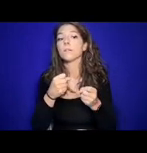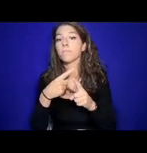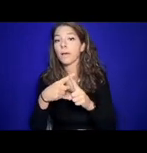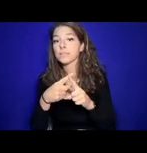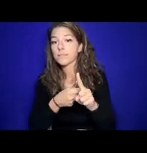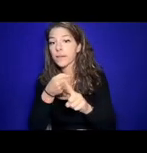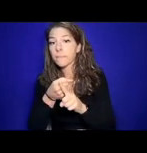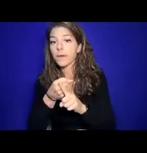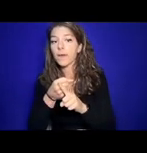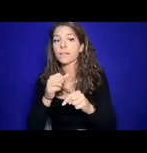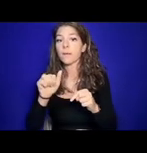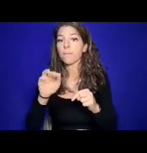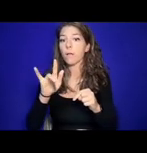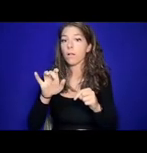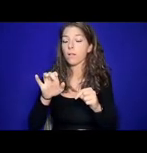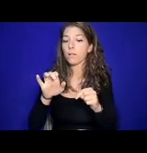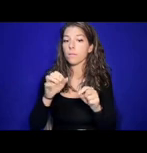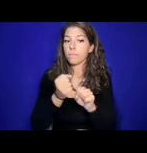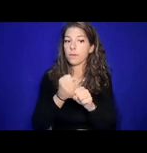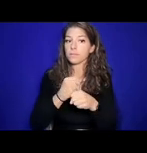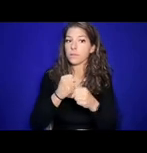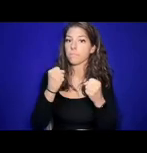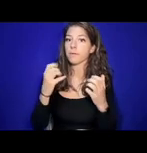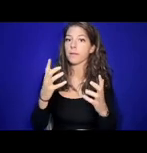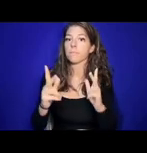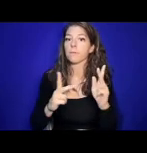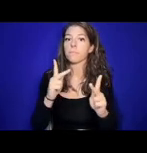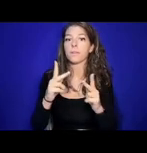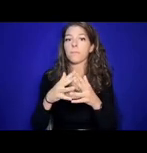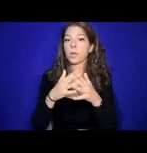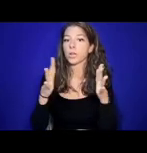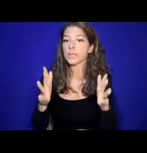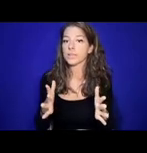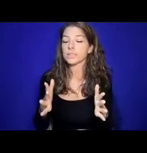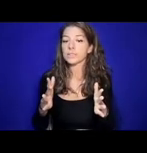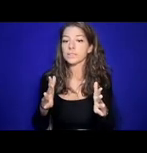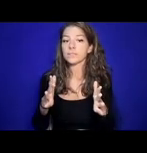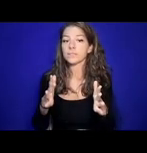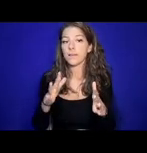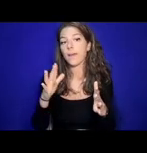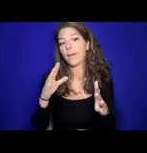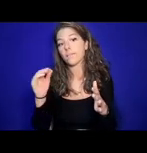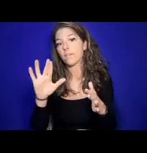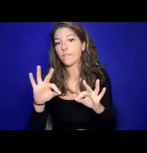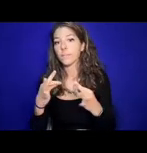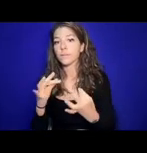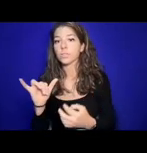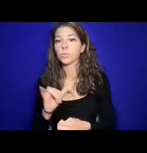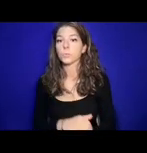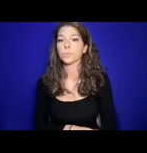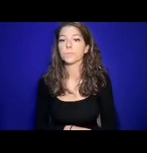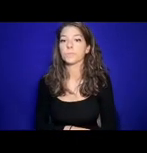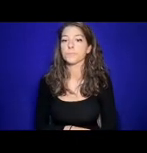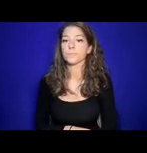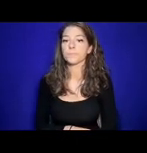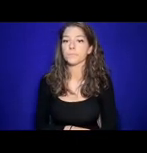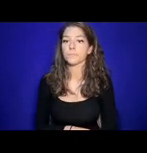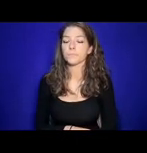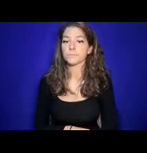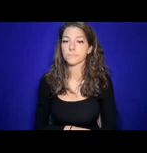impact that ABLE can make on the lives of millions of Americans with disabilities and their families.